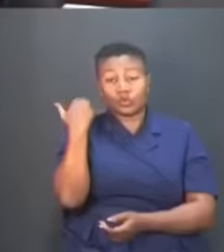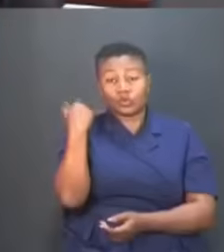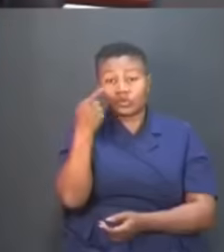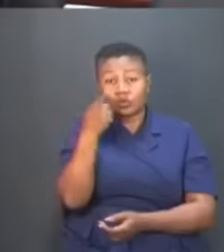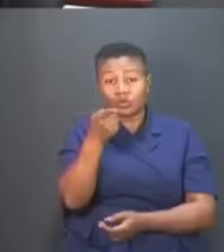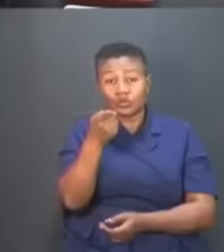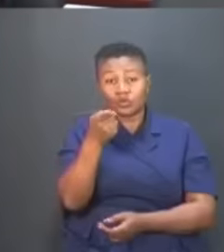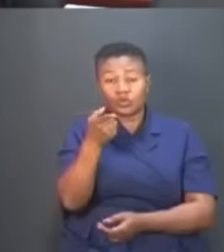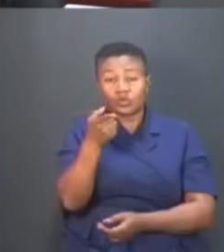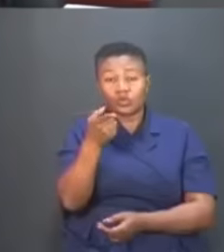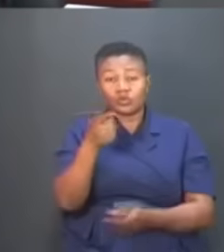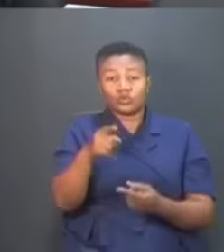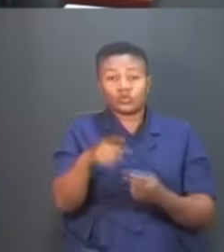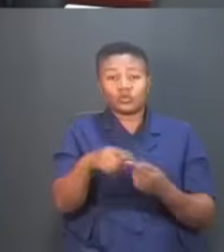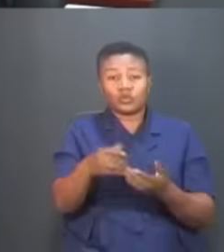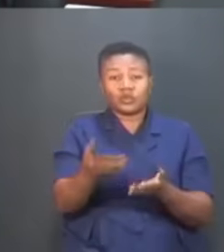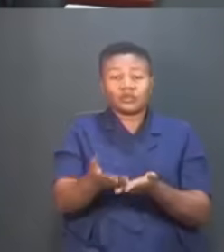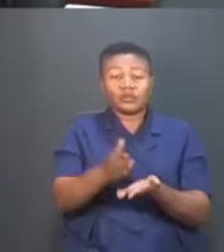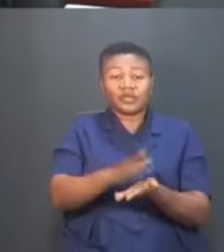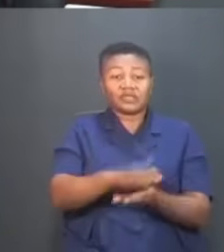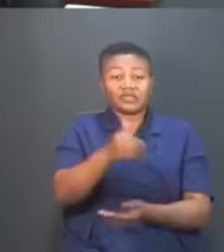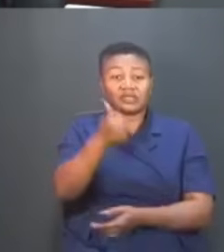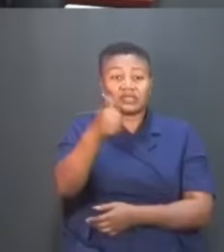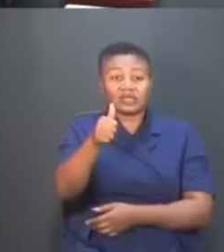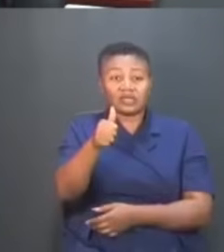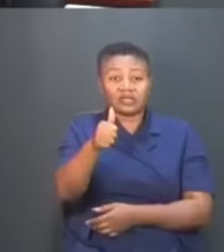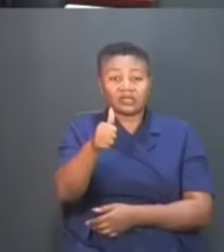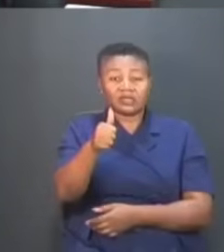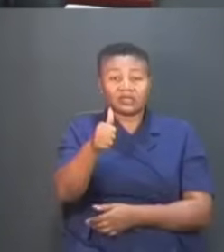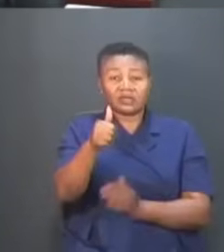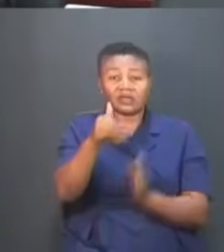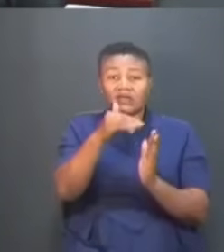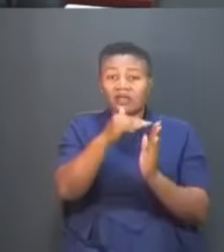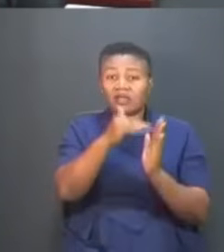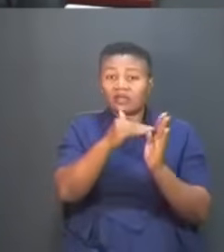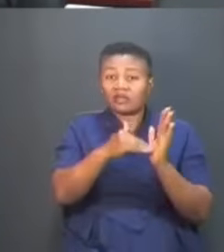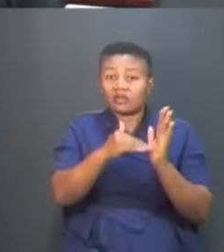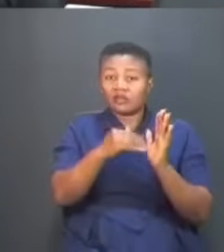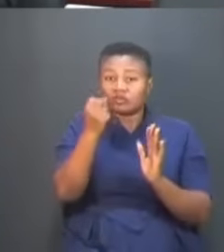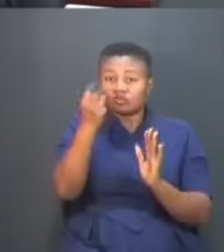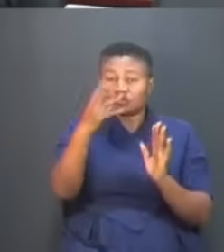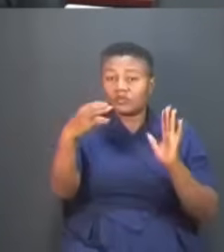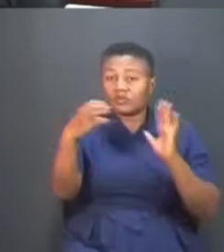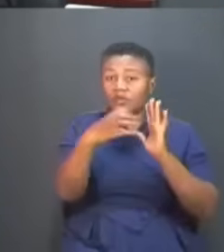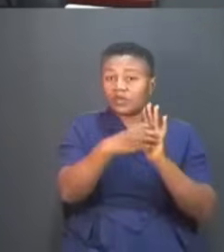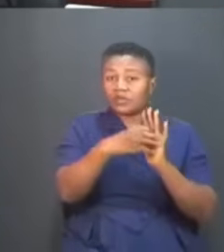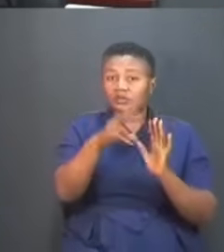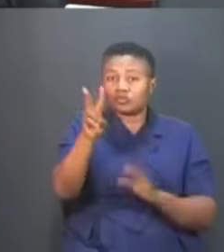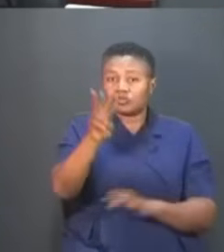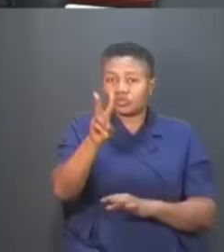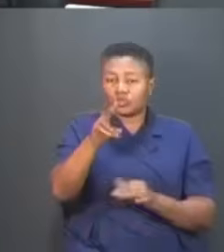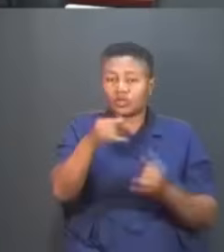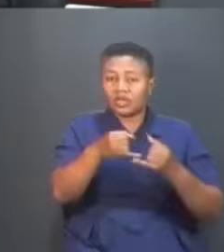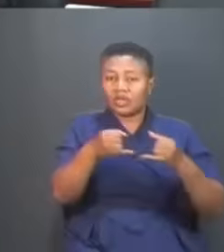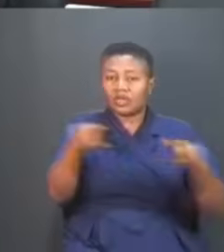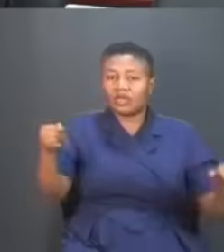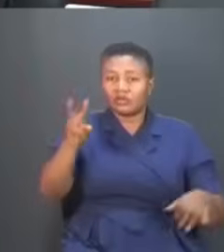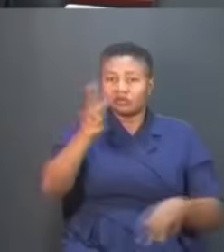to page 10, item 12, paragraph 2, line 2.